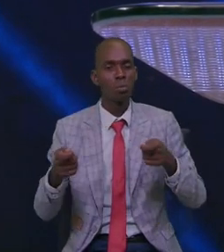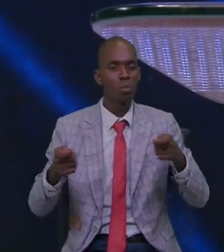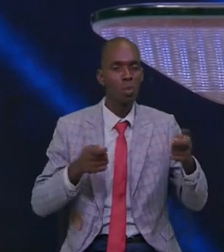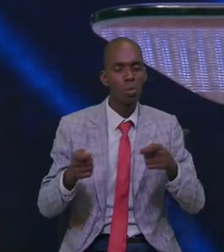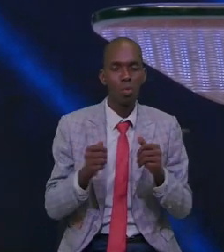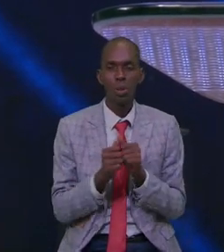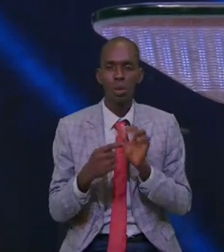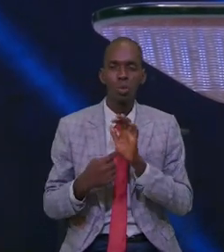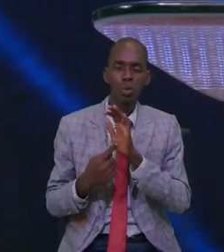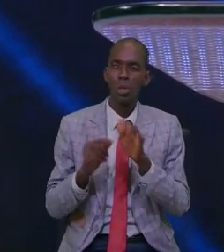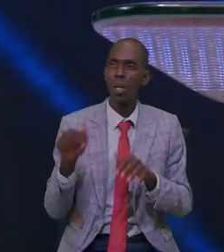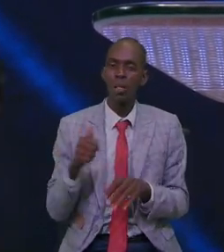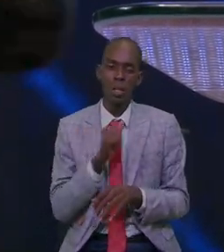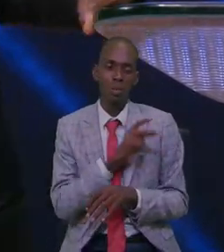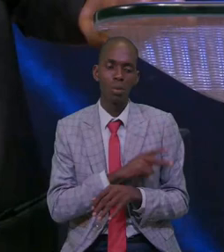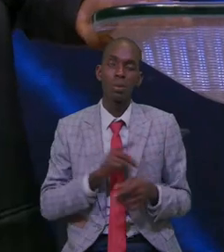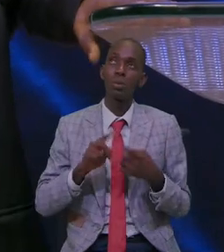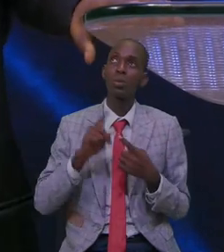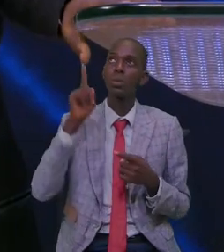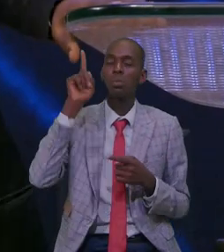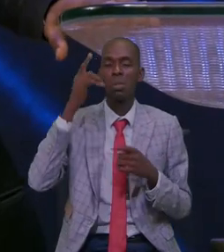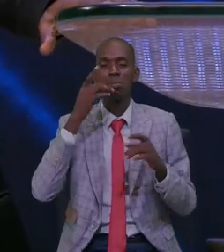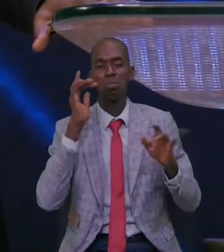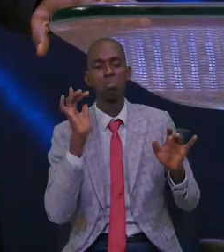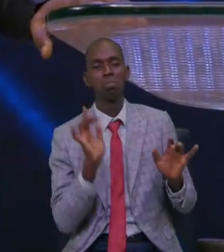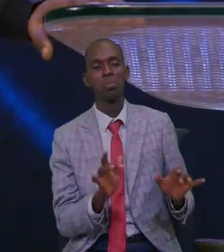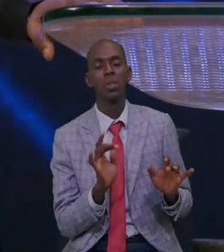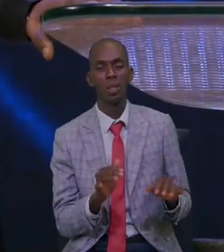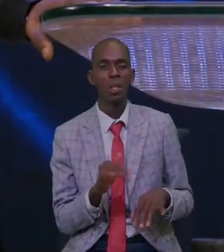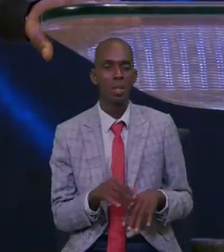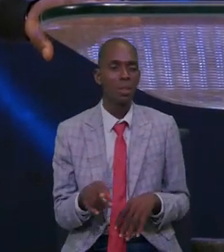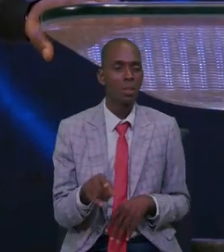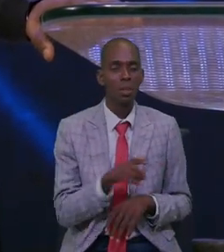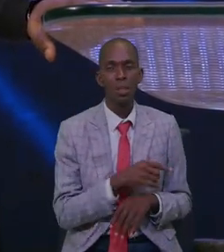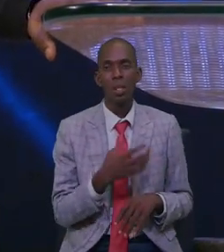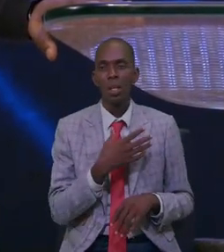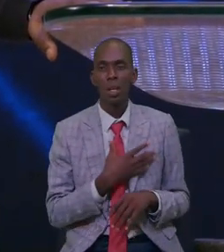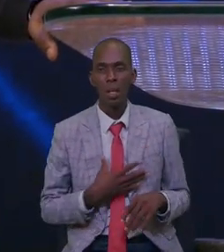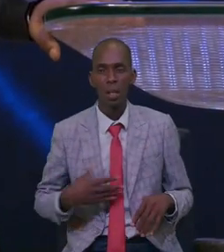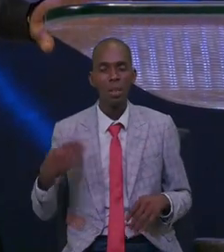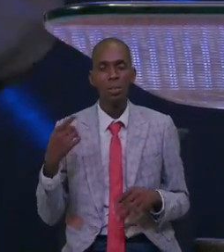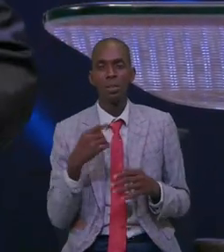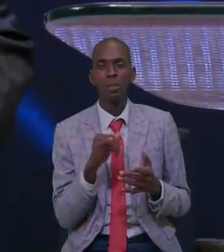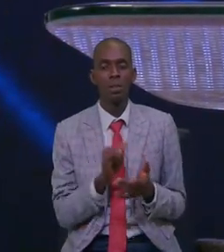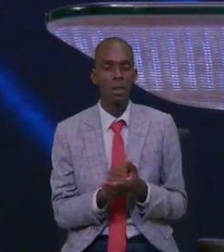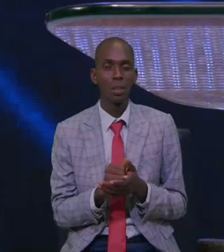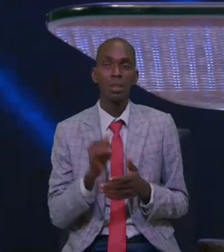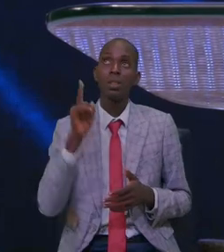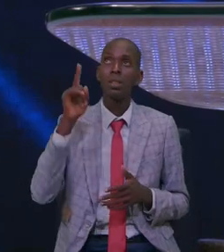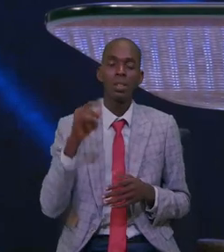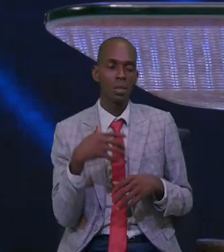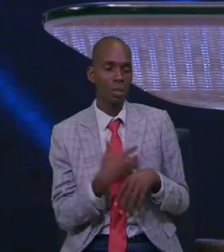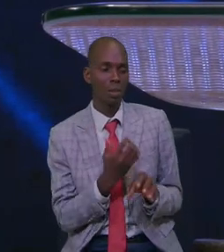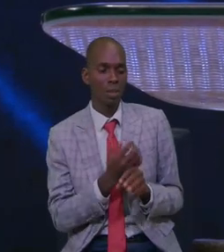of gratitude. He laughs at them. They think that he created the world and then he has abandoned the world, and they are